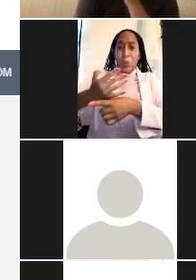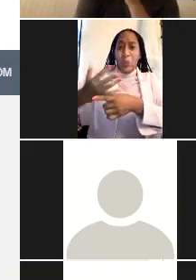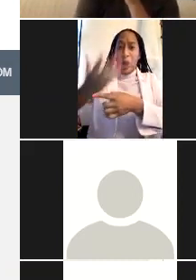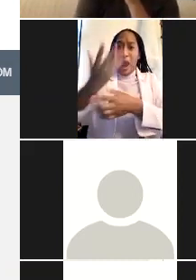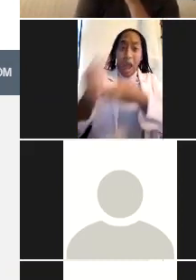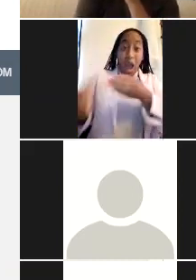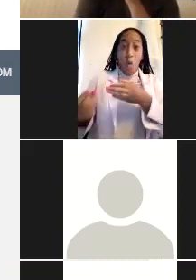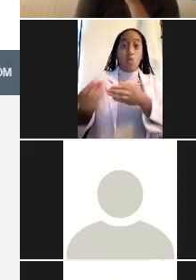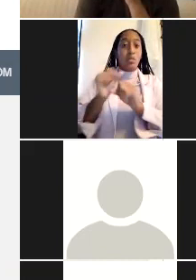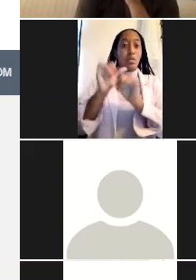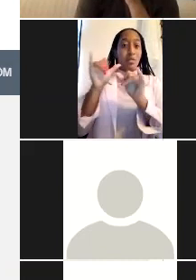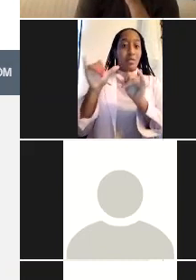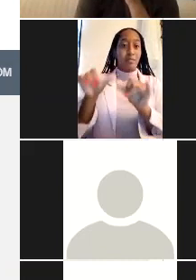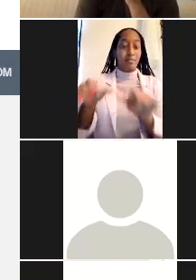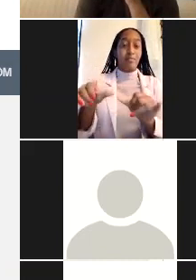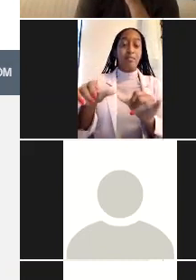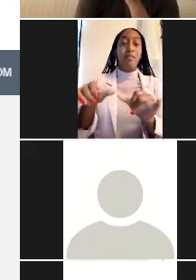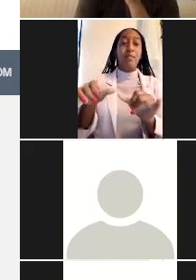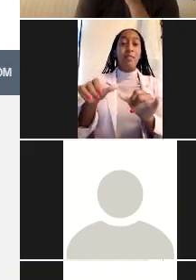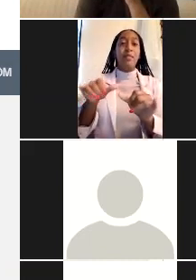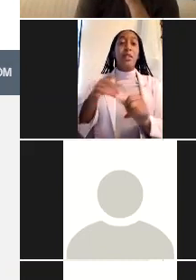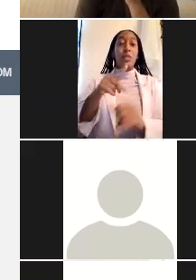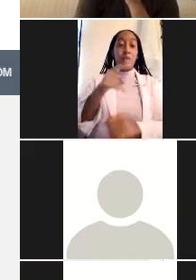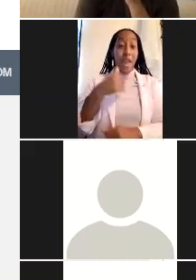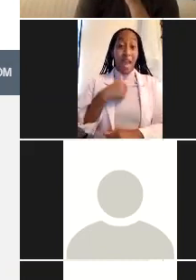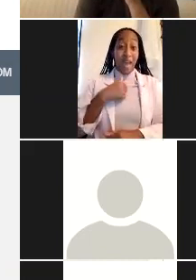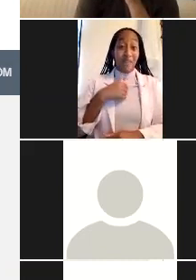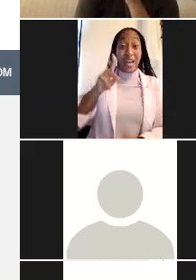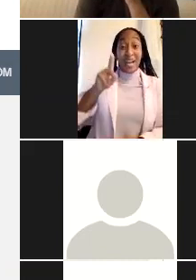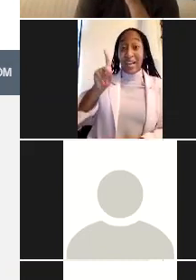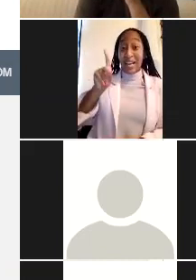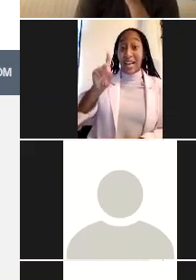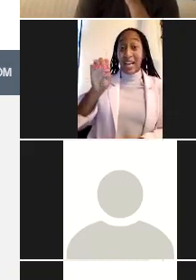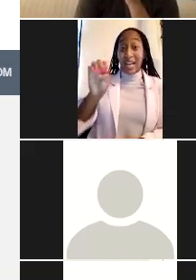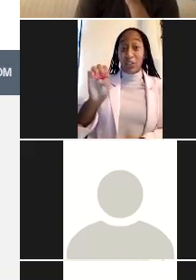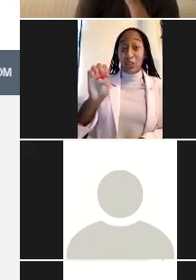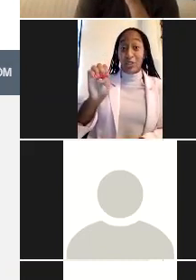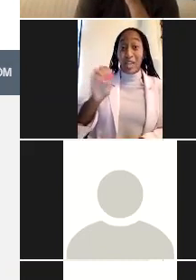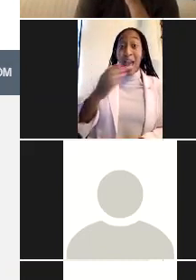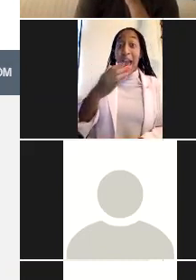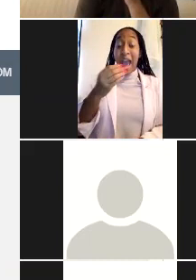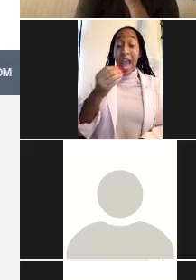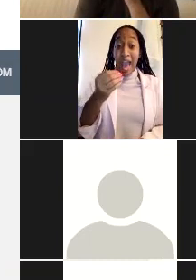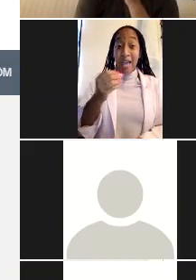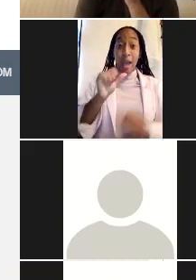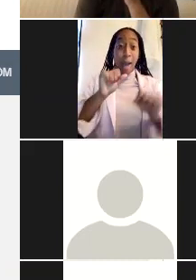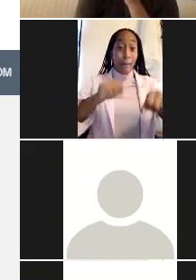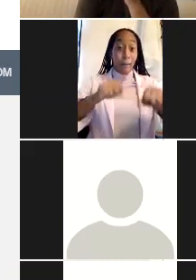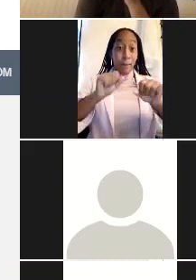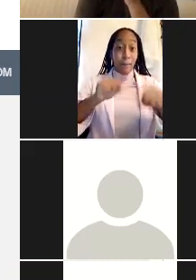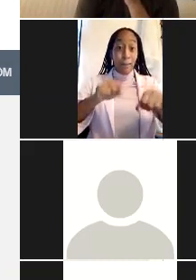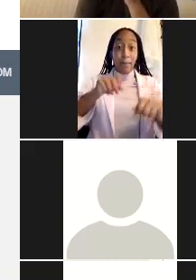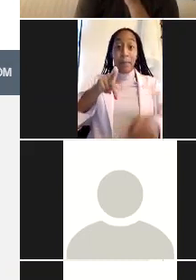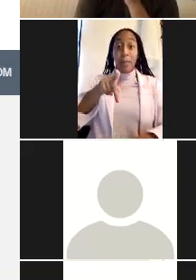that the kinetic energy and potential energy at the start is equal to the sum of the